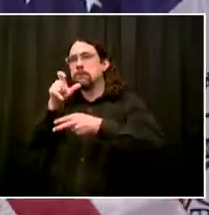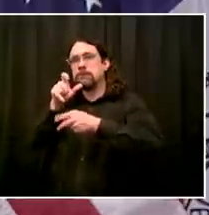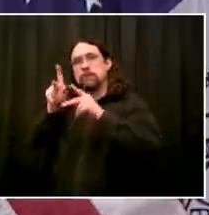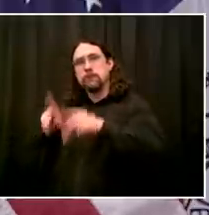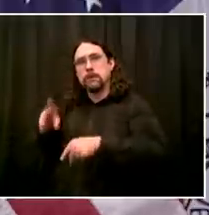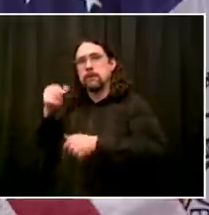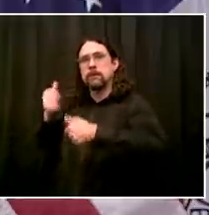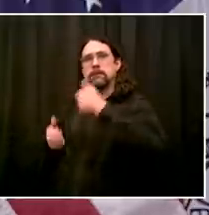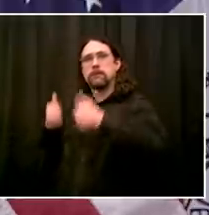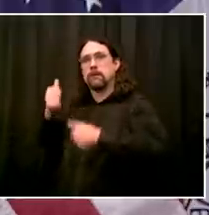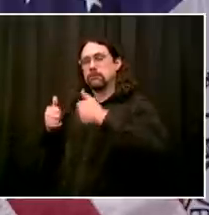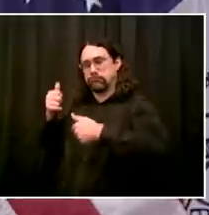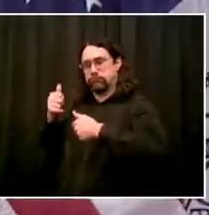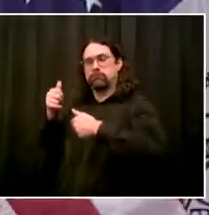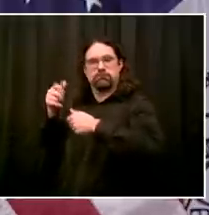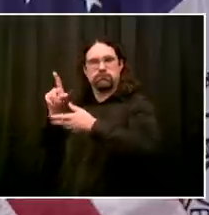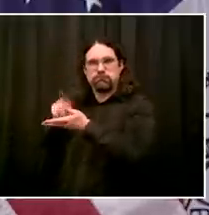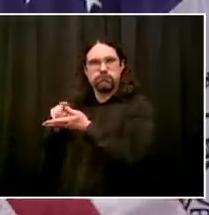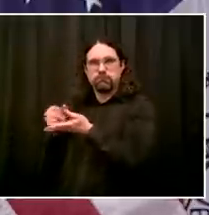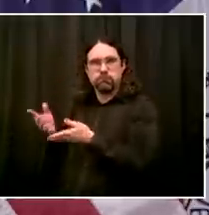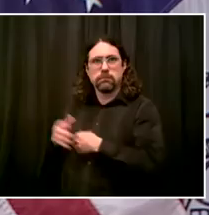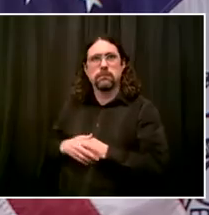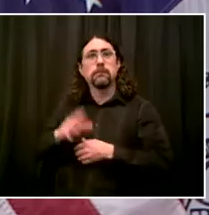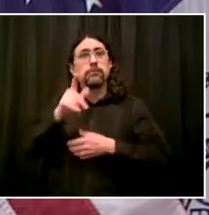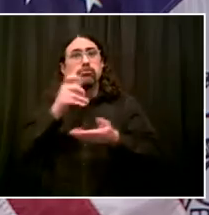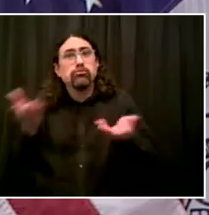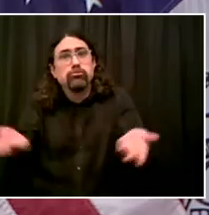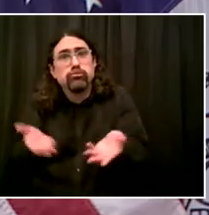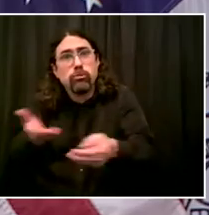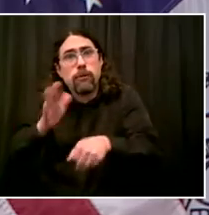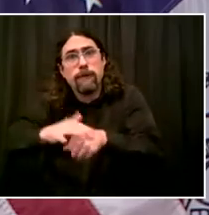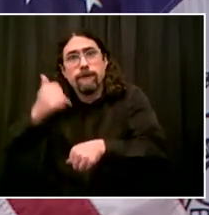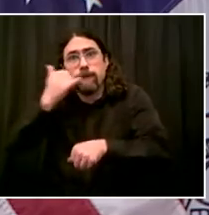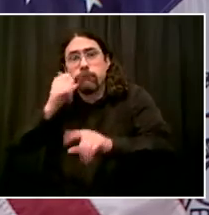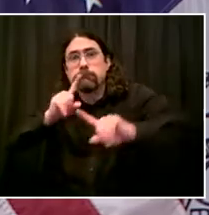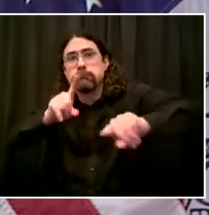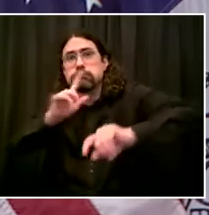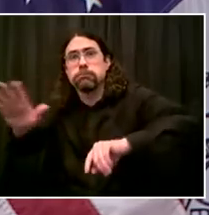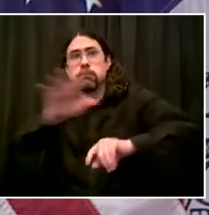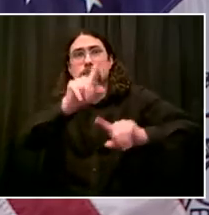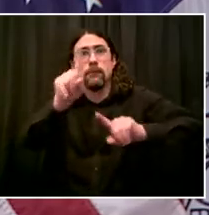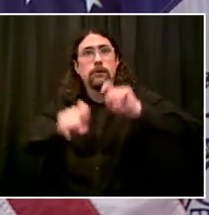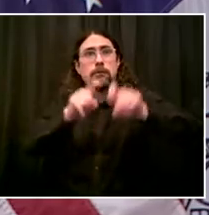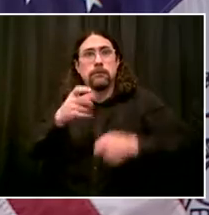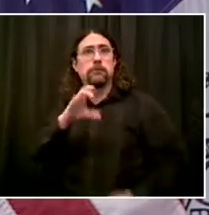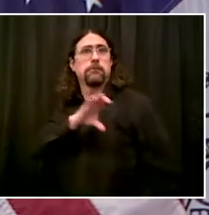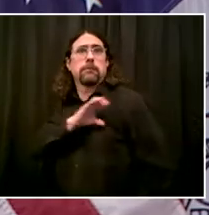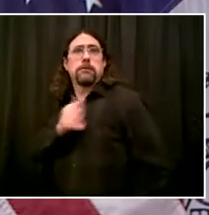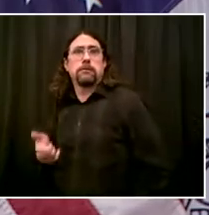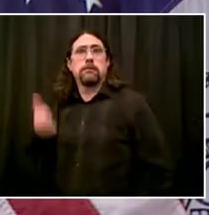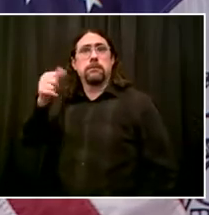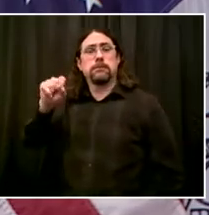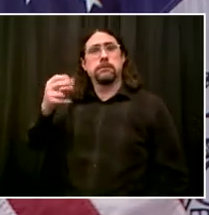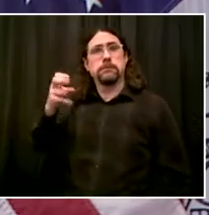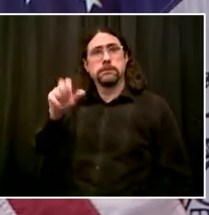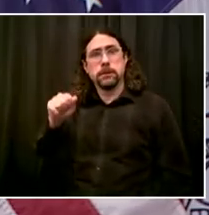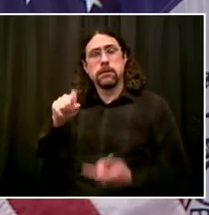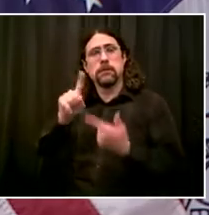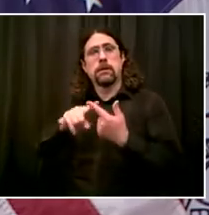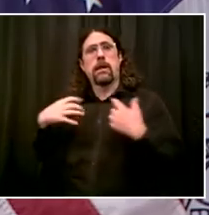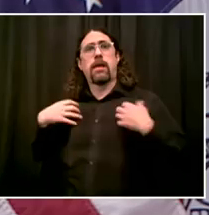President and CEO of Health and Hospitals, Dr. Katz, Police Commissioner Silver, Transportation Commissioner